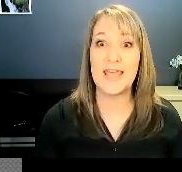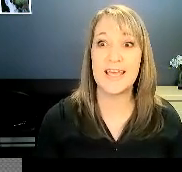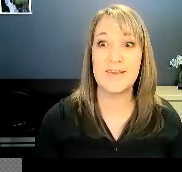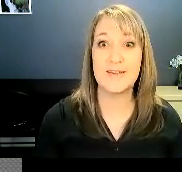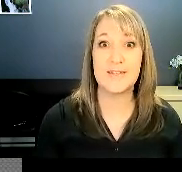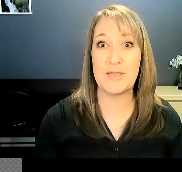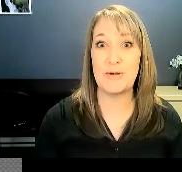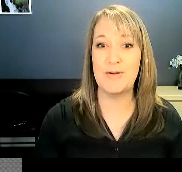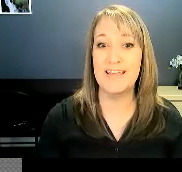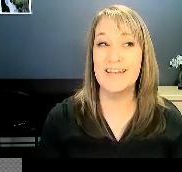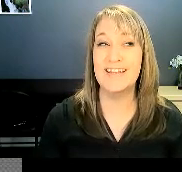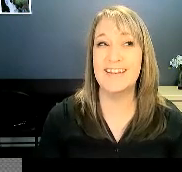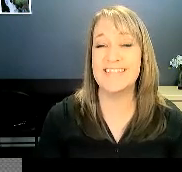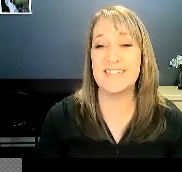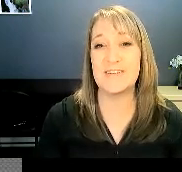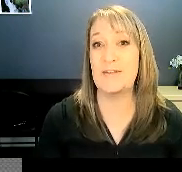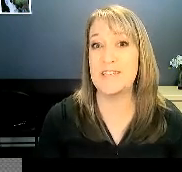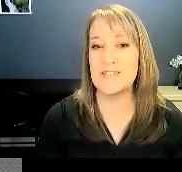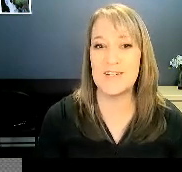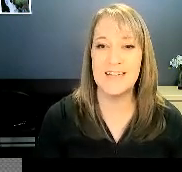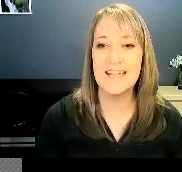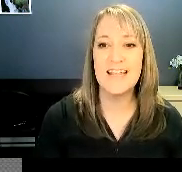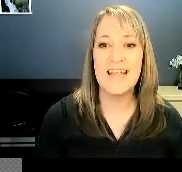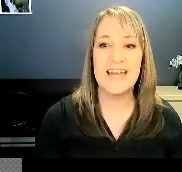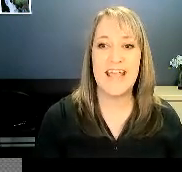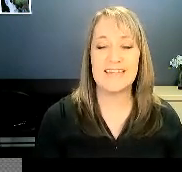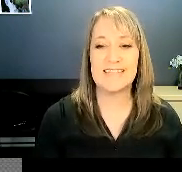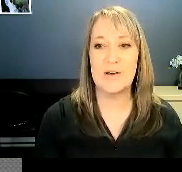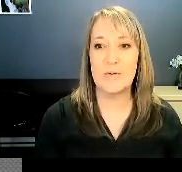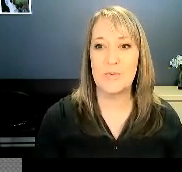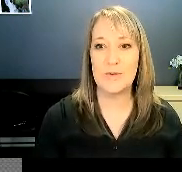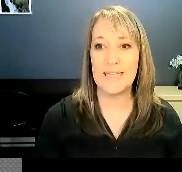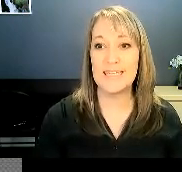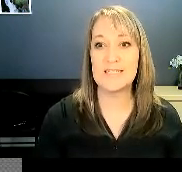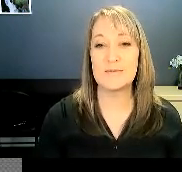additional thing to throw in, an additional feature in